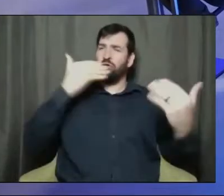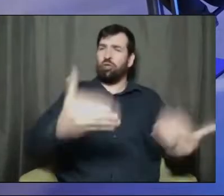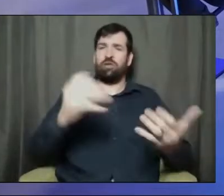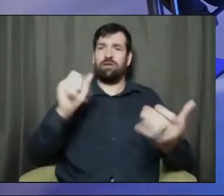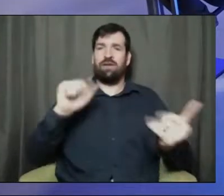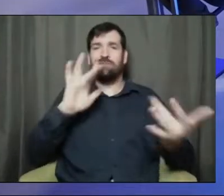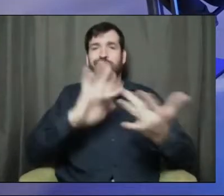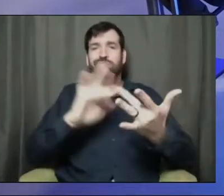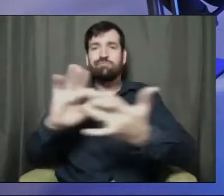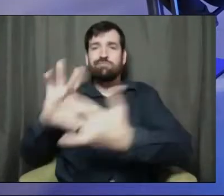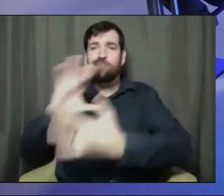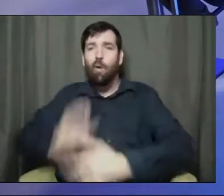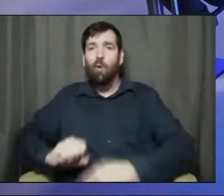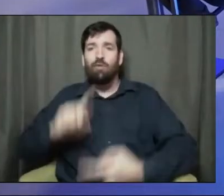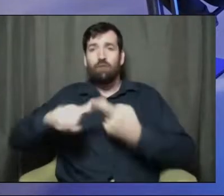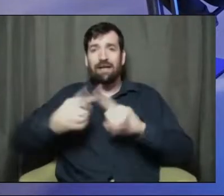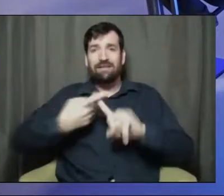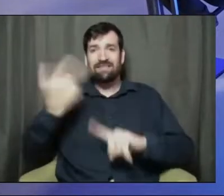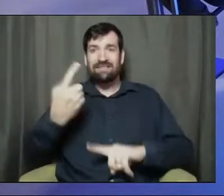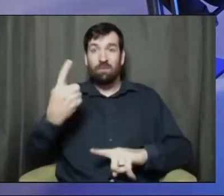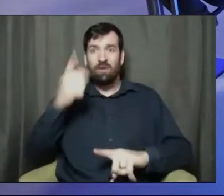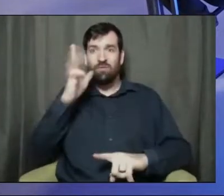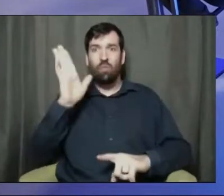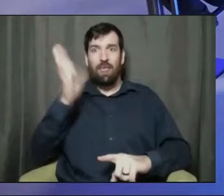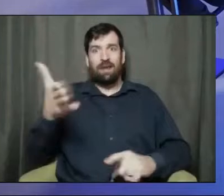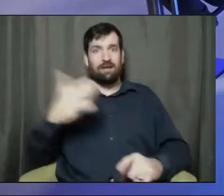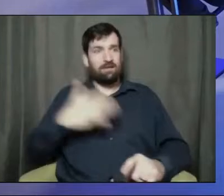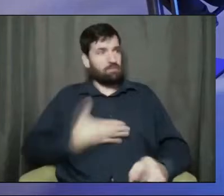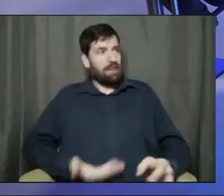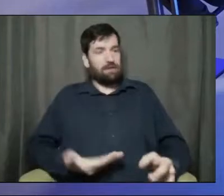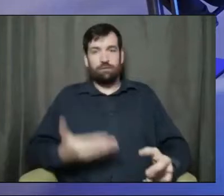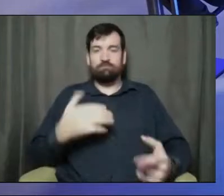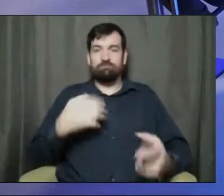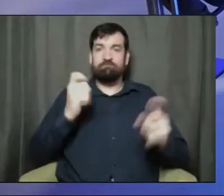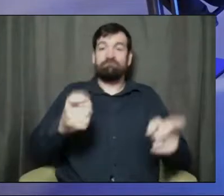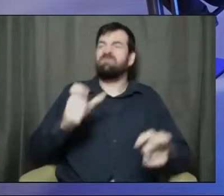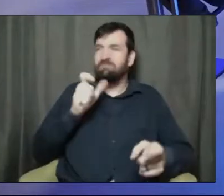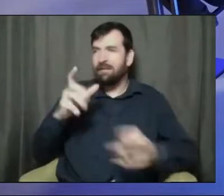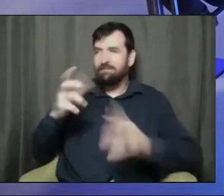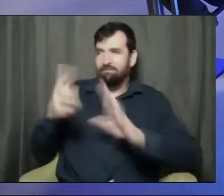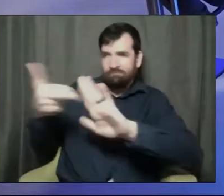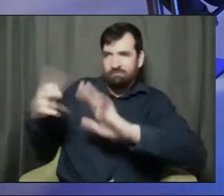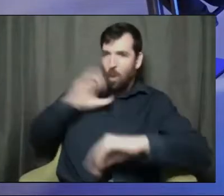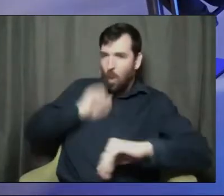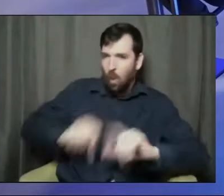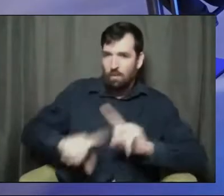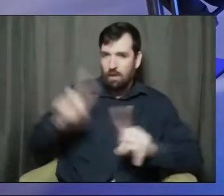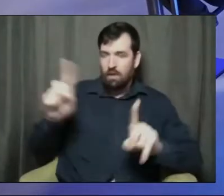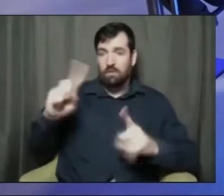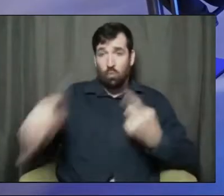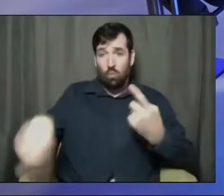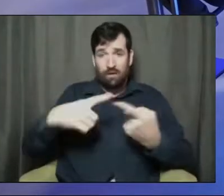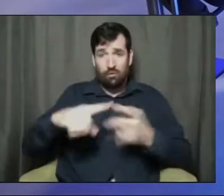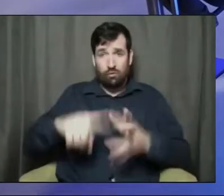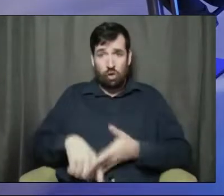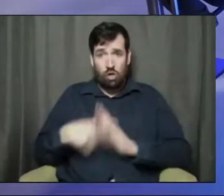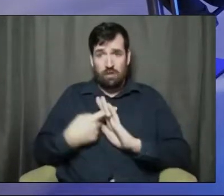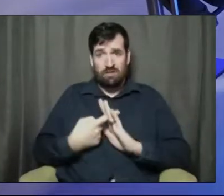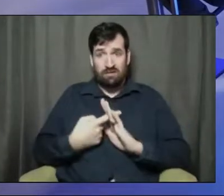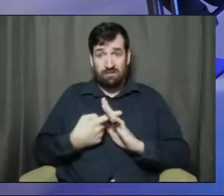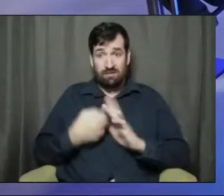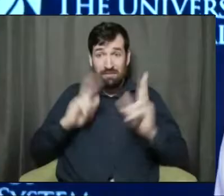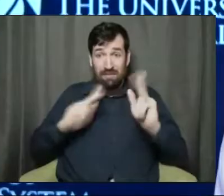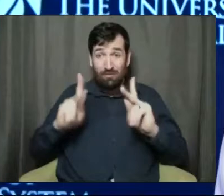and somebody's willing to step up. What do you both think? Not saying that you're old, but back in the day when you first started, I don't think people were finding kidneys on Facebook, were